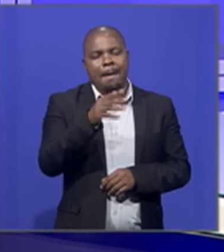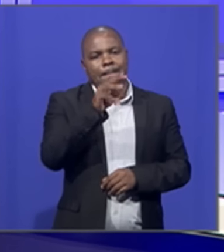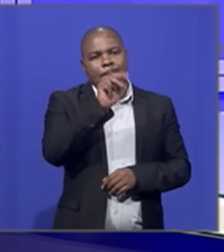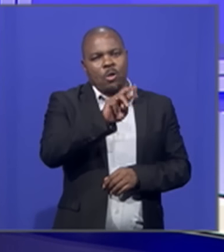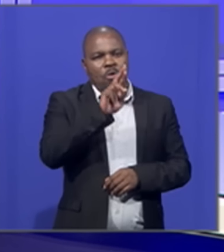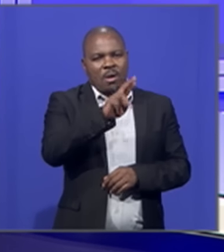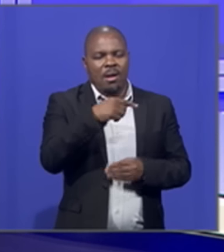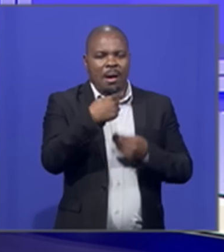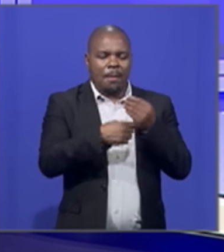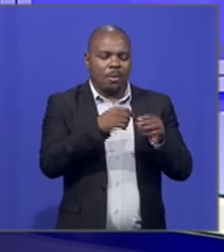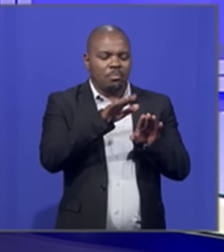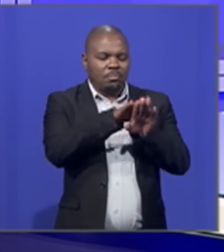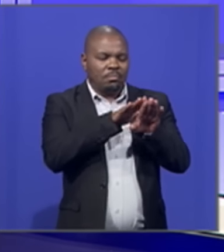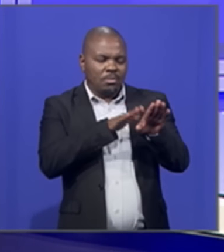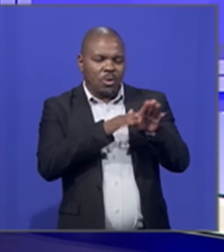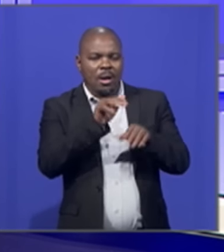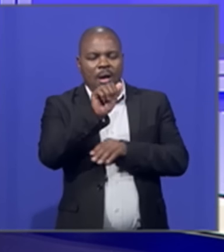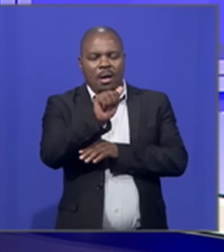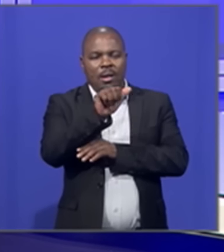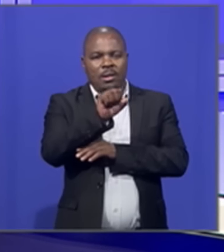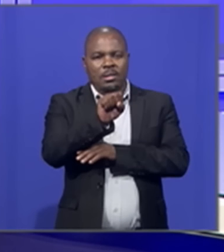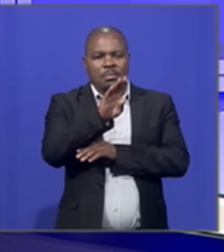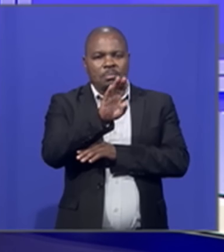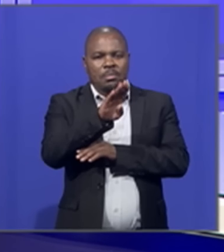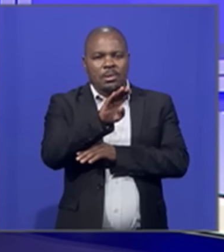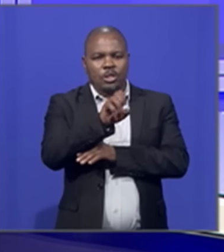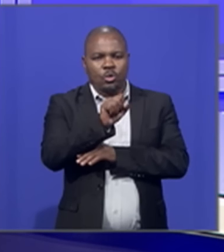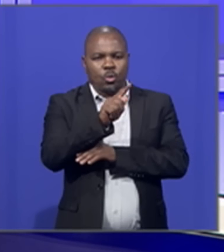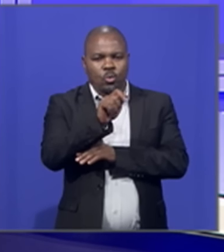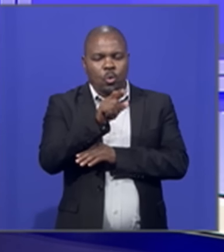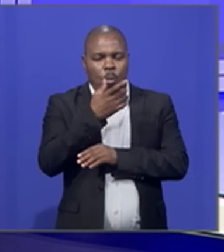phokong ya marulelo a marela goba asbestos.